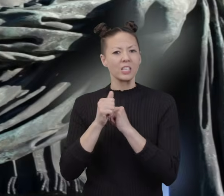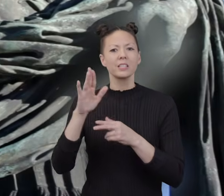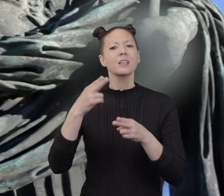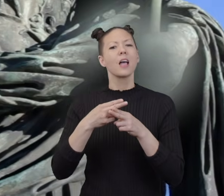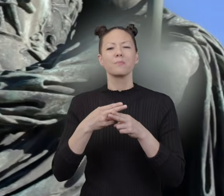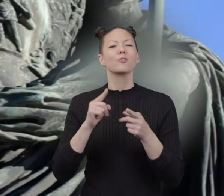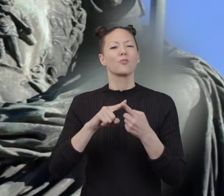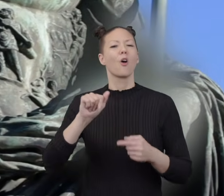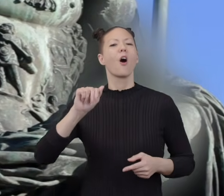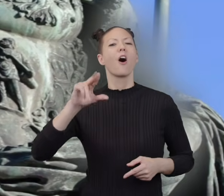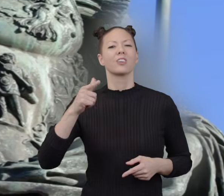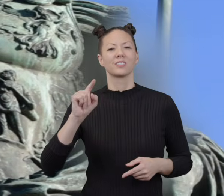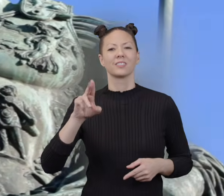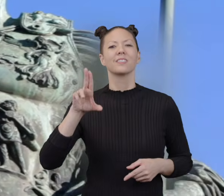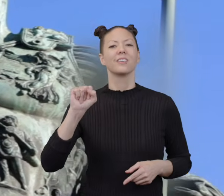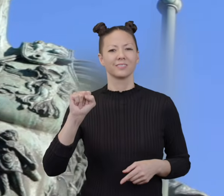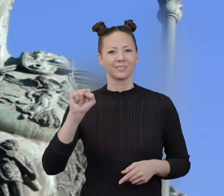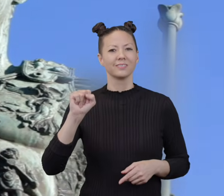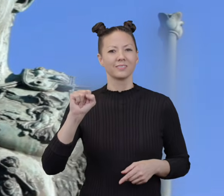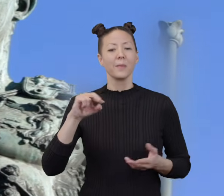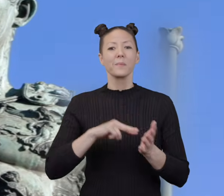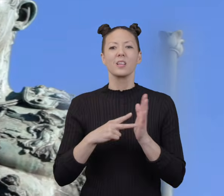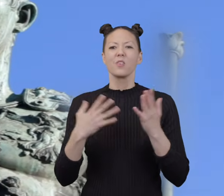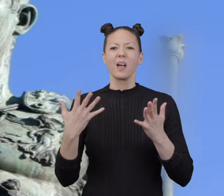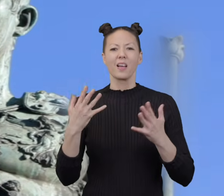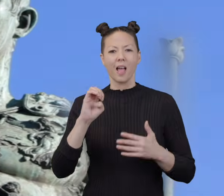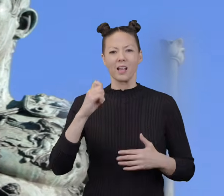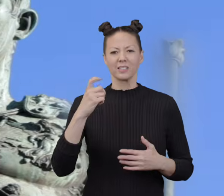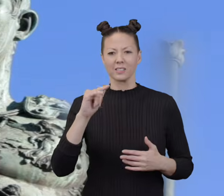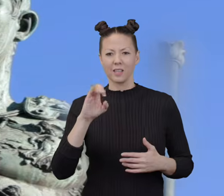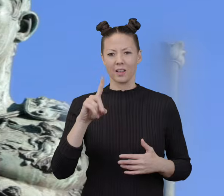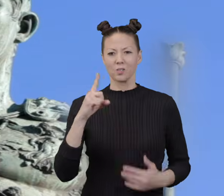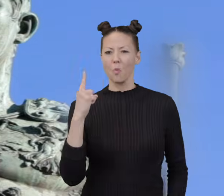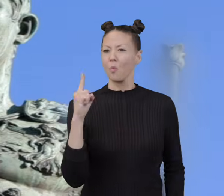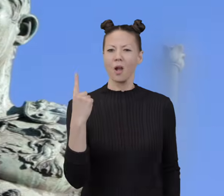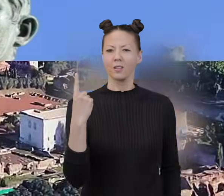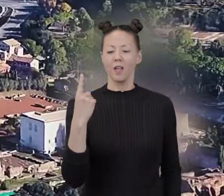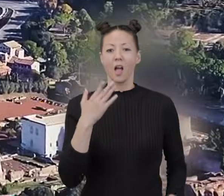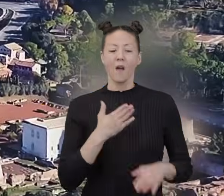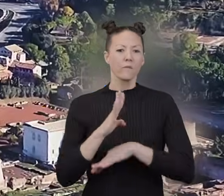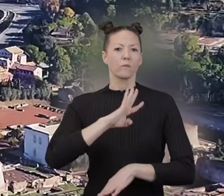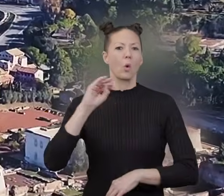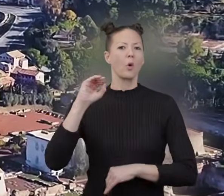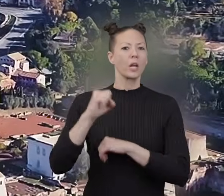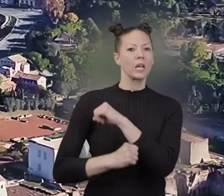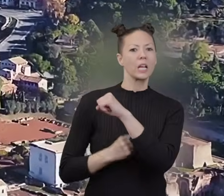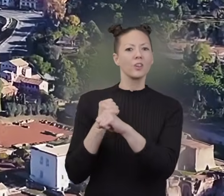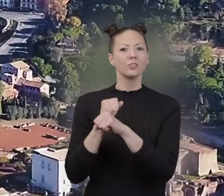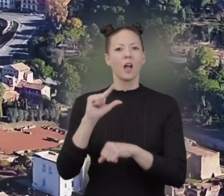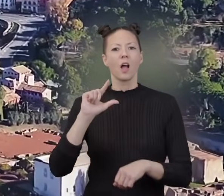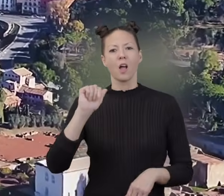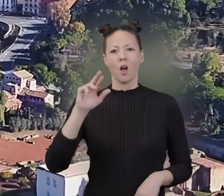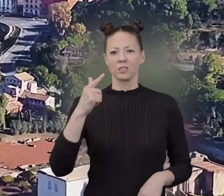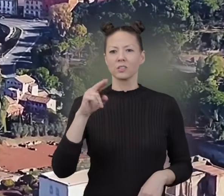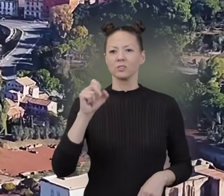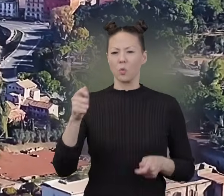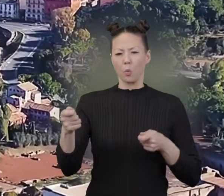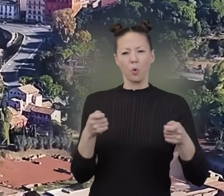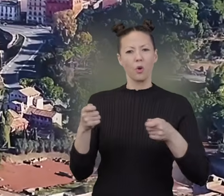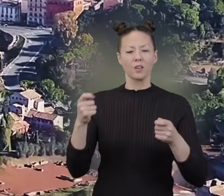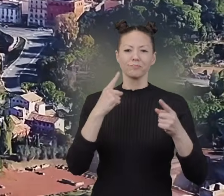He changed his name to Augustus, which meant exalted one. For 40 years, Augustus